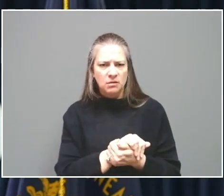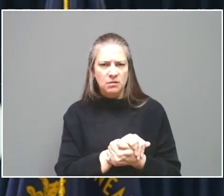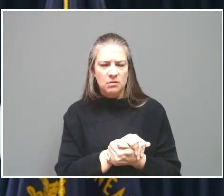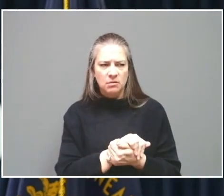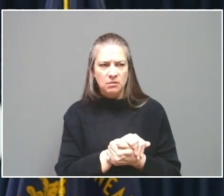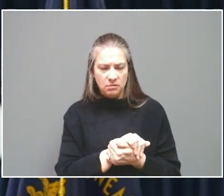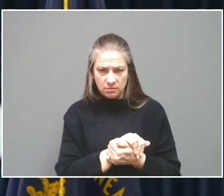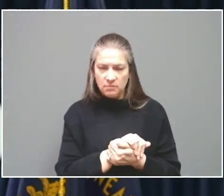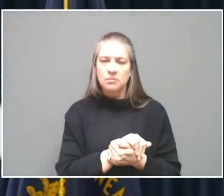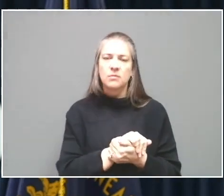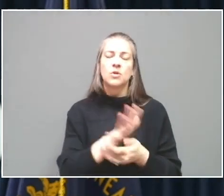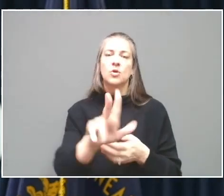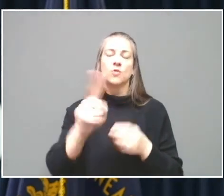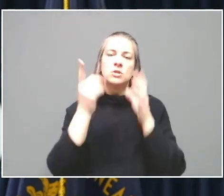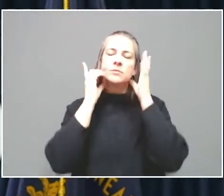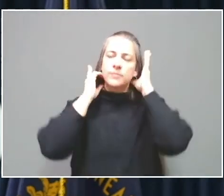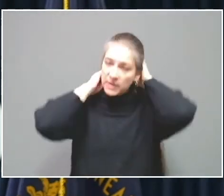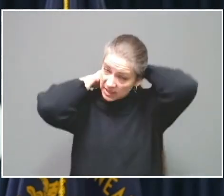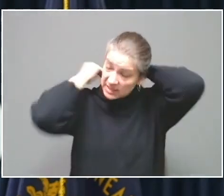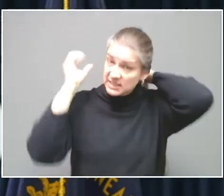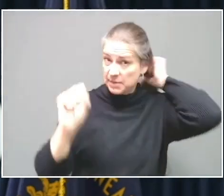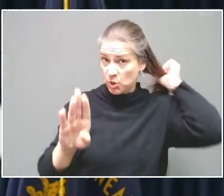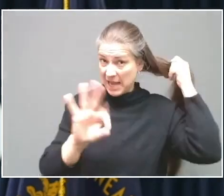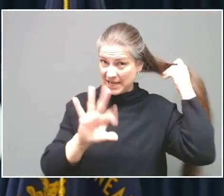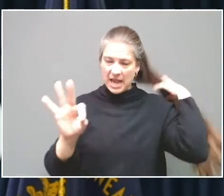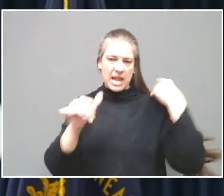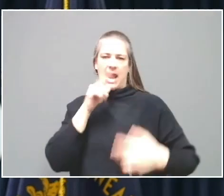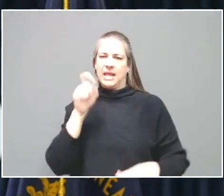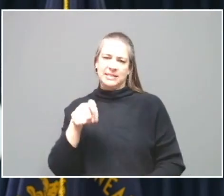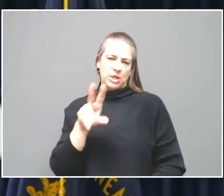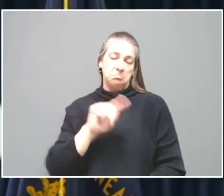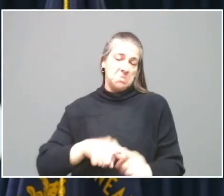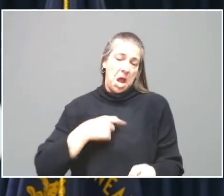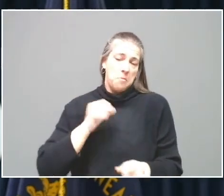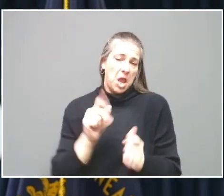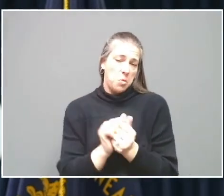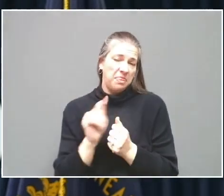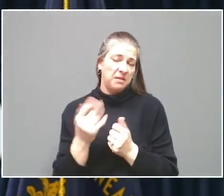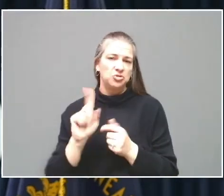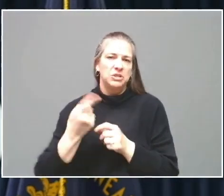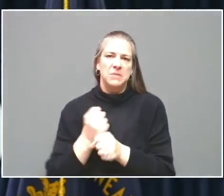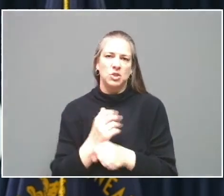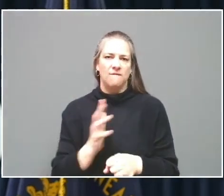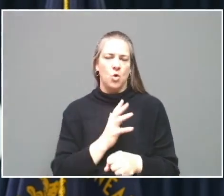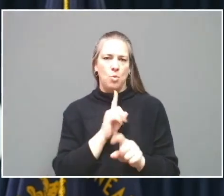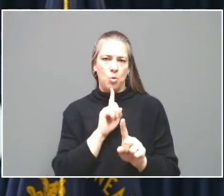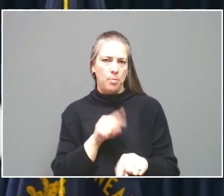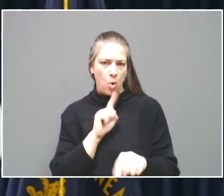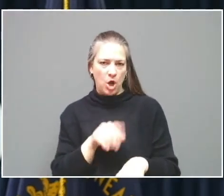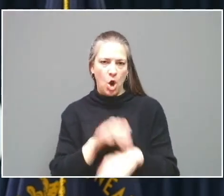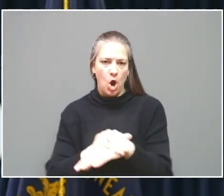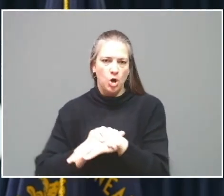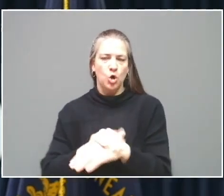Okay, so first, Senate Bill 99 is not necessary, but I'm okay with it. It just creates formal reporting on relief funds.